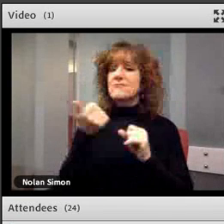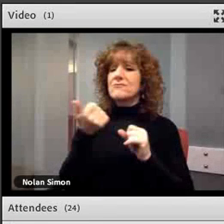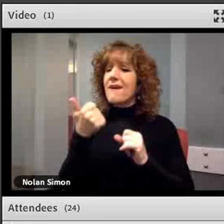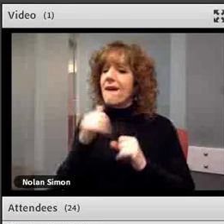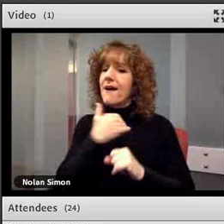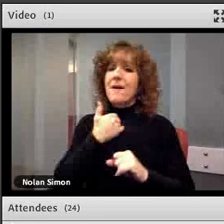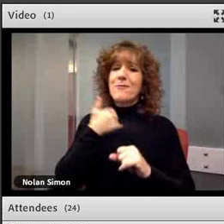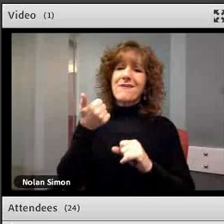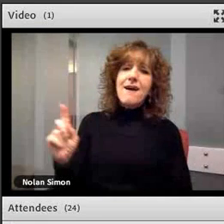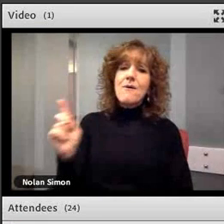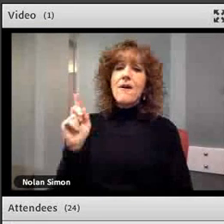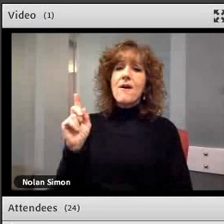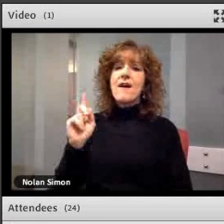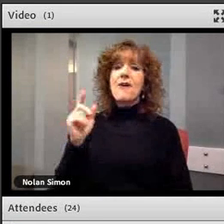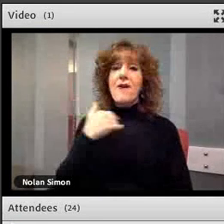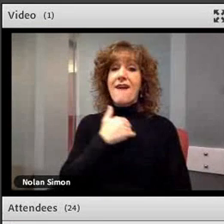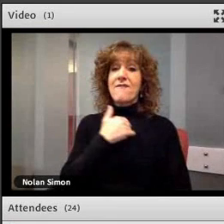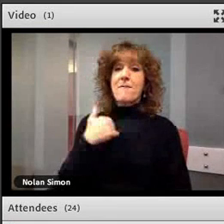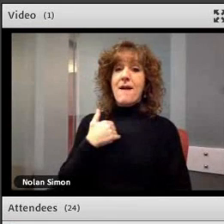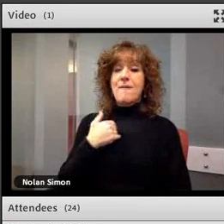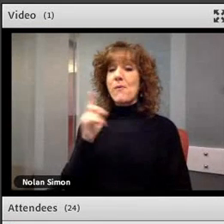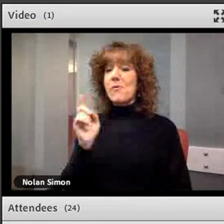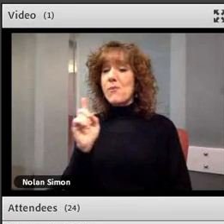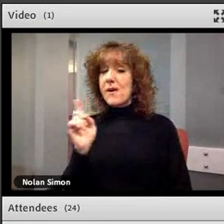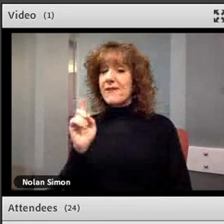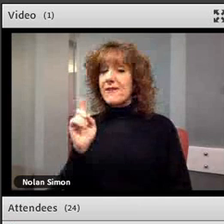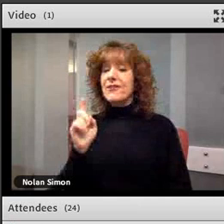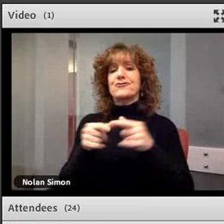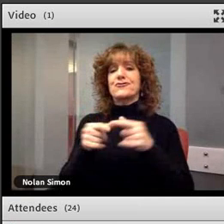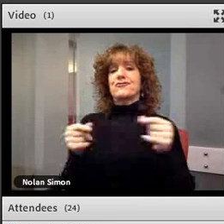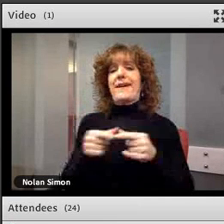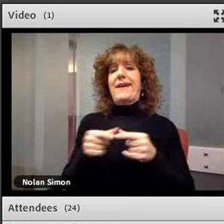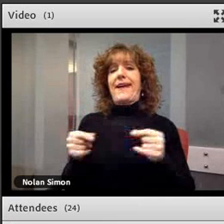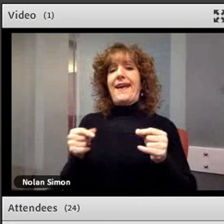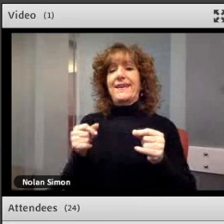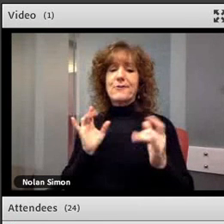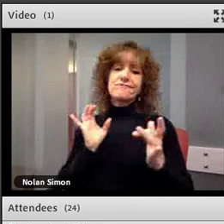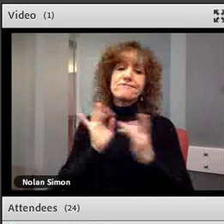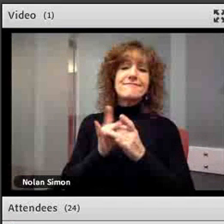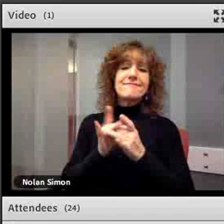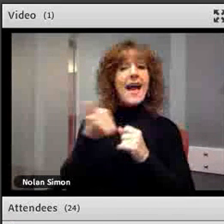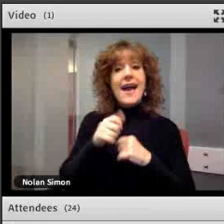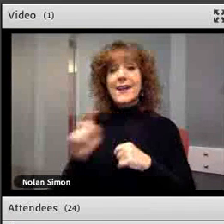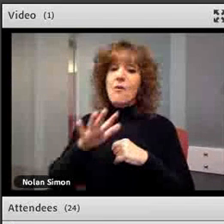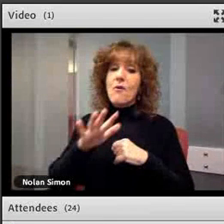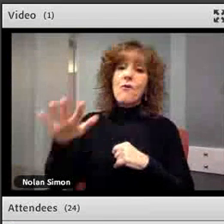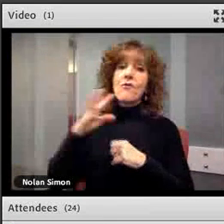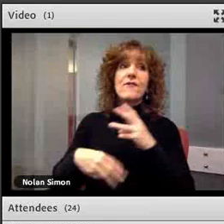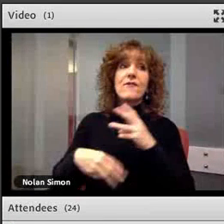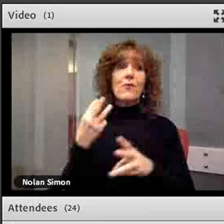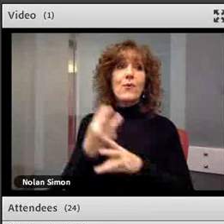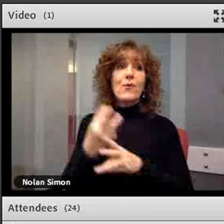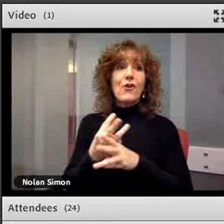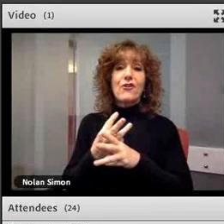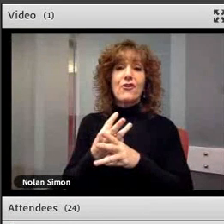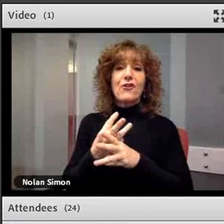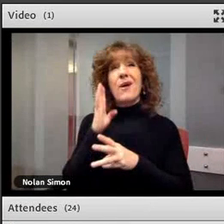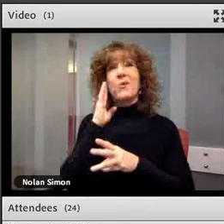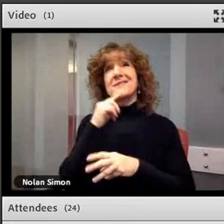member anywhere. I mean, we even have a member in Japan. So you can link anywhere in the world. I won't say the universe,